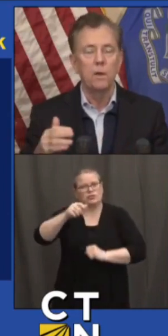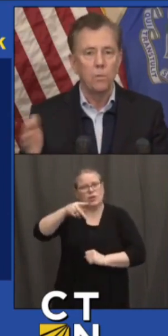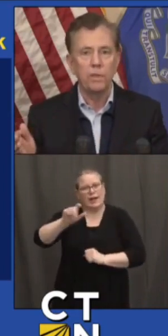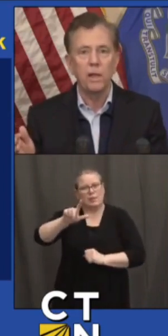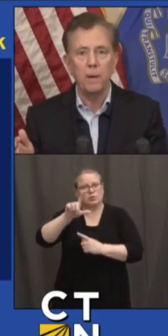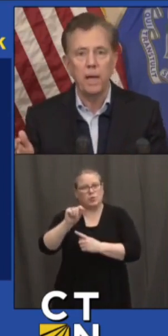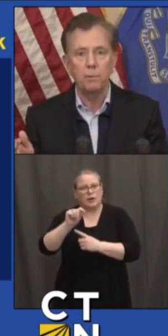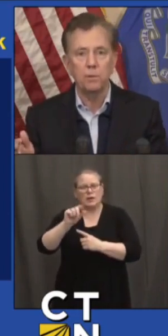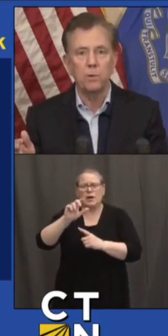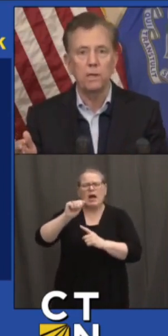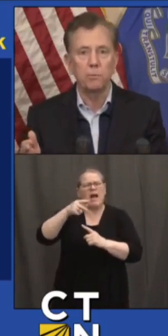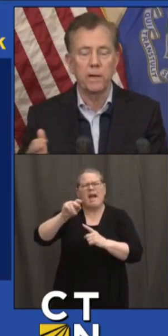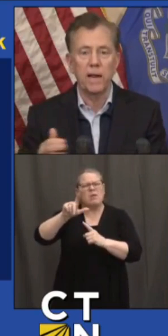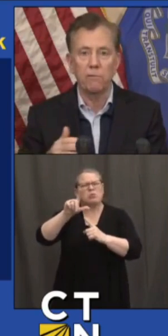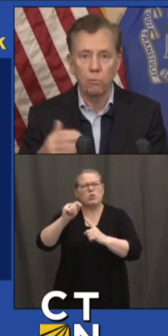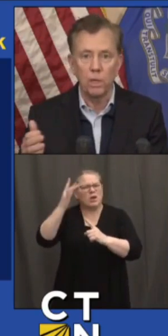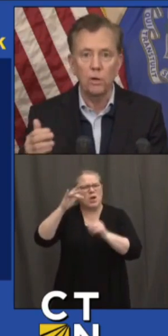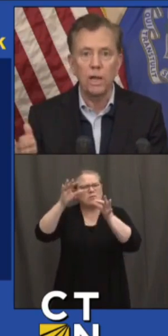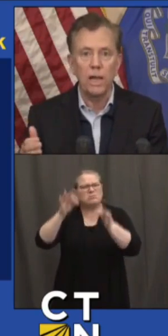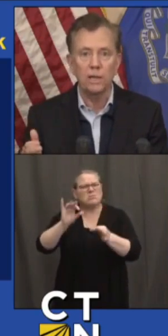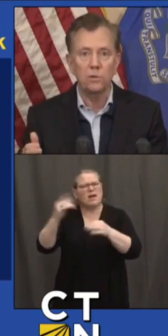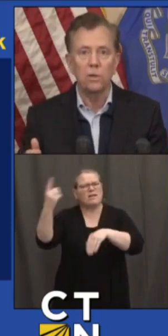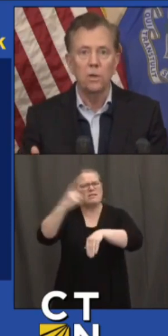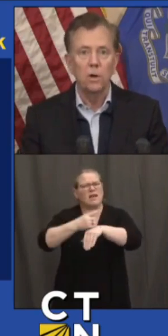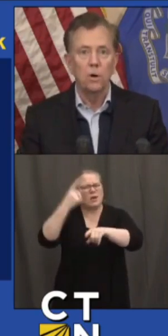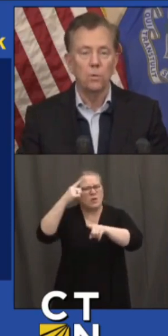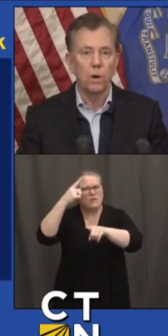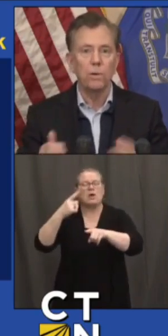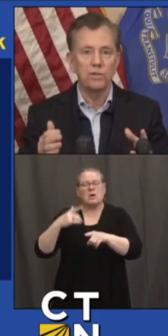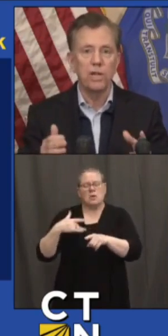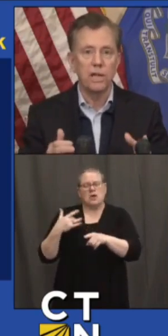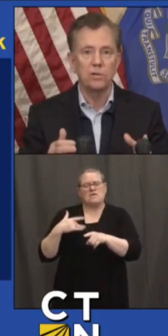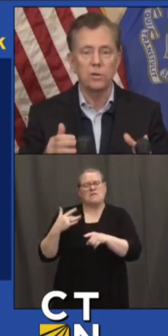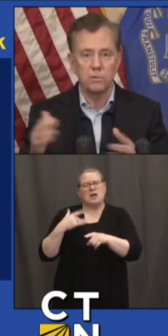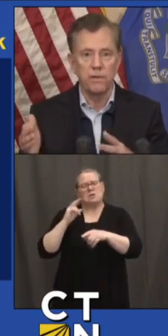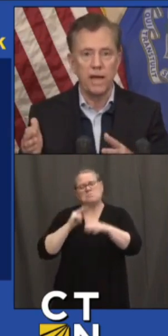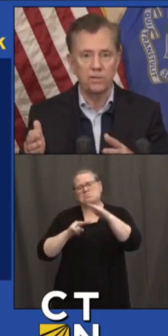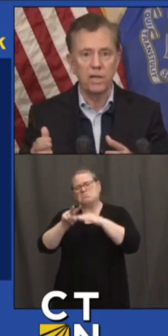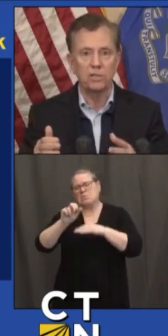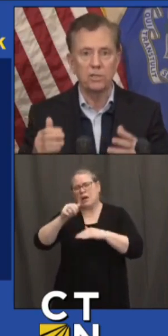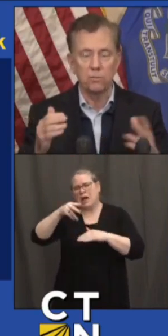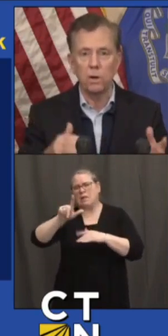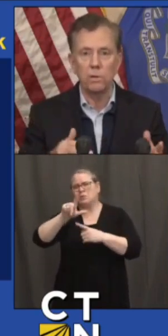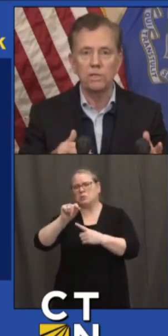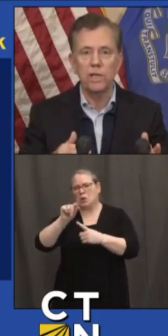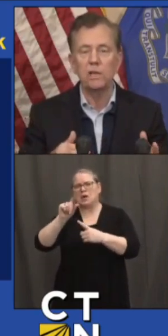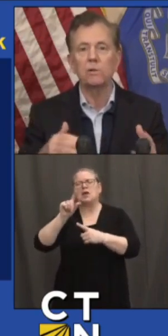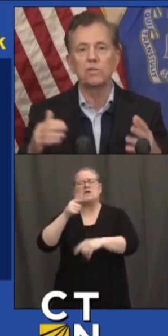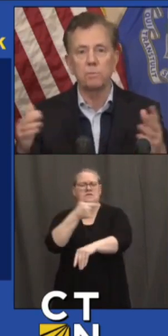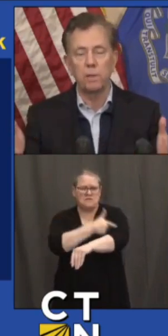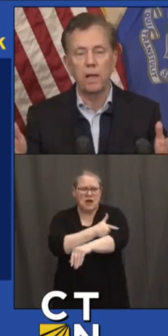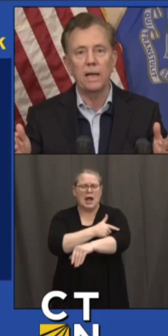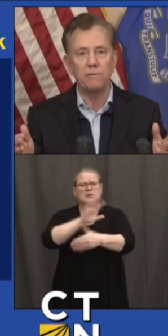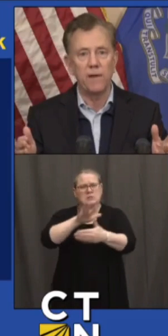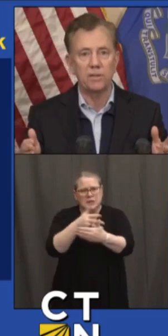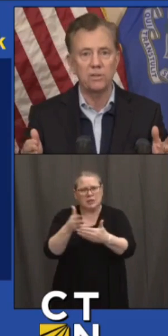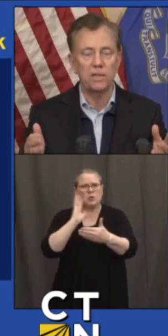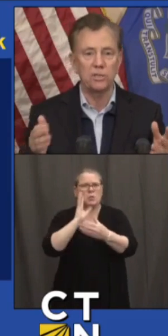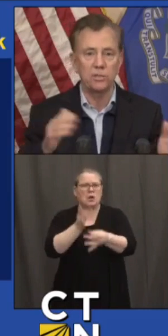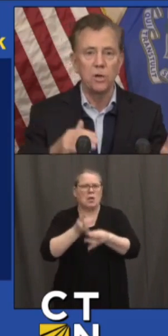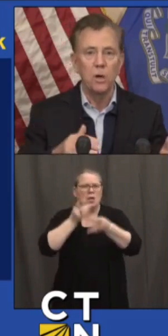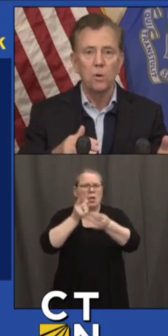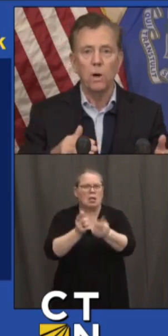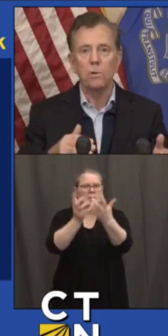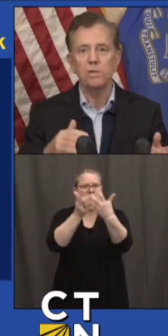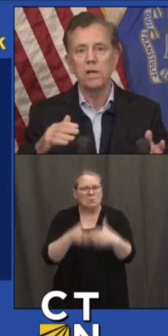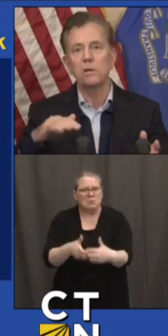20th? We think by April 20th we're going to have a really good handle on where we stand in terms of vaccinations, where we stand on supply of